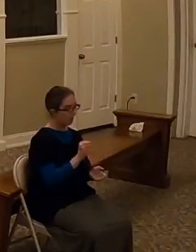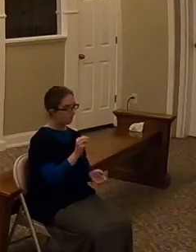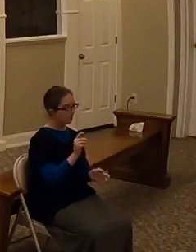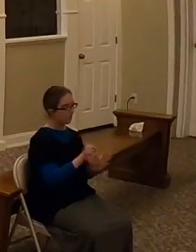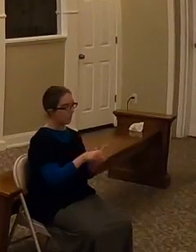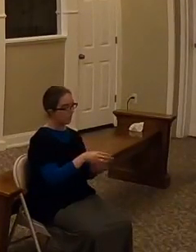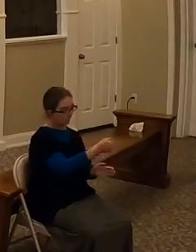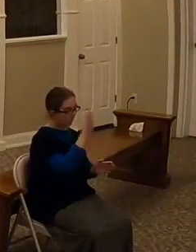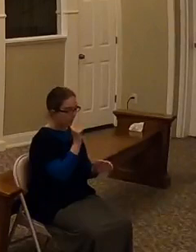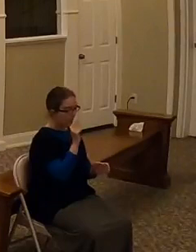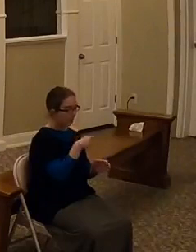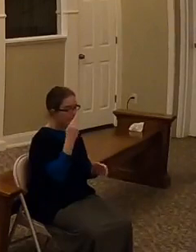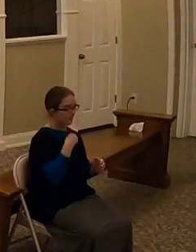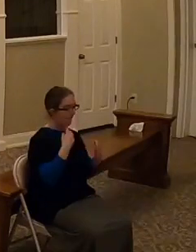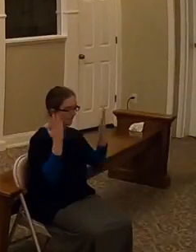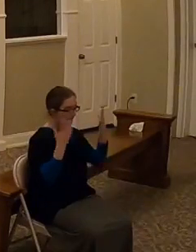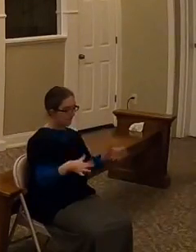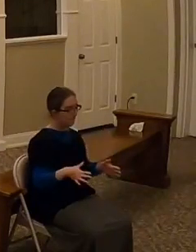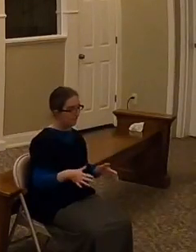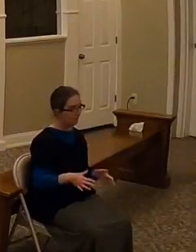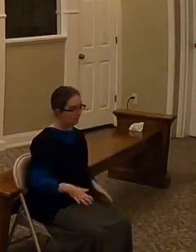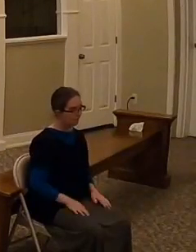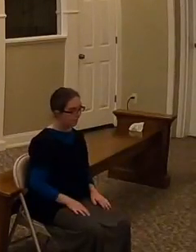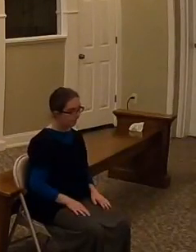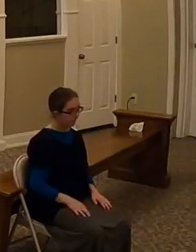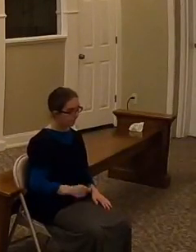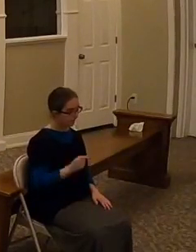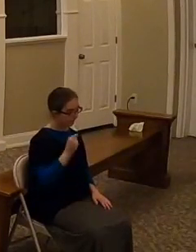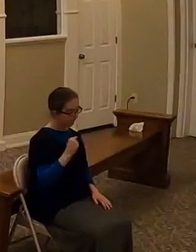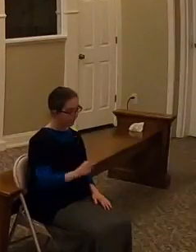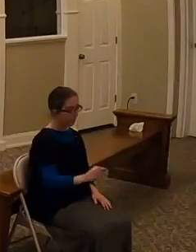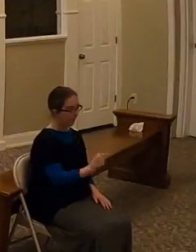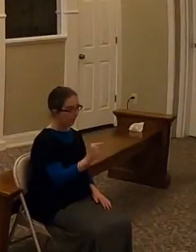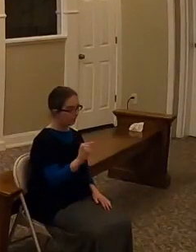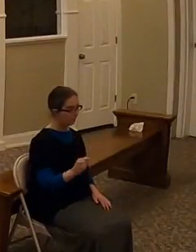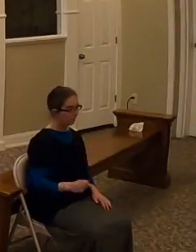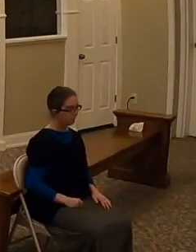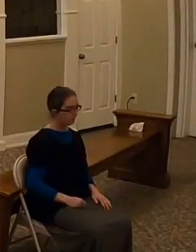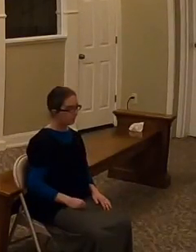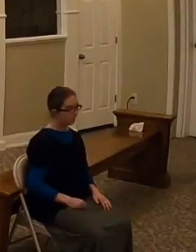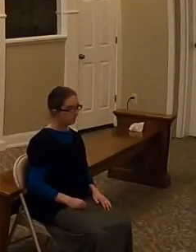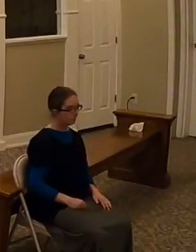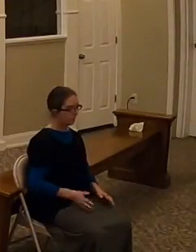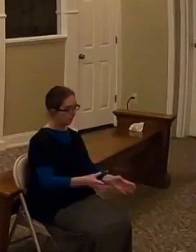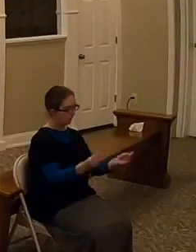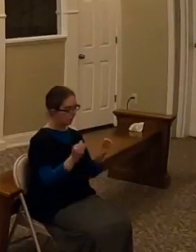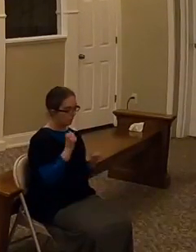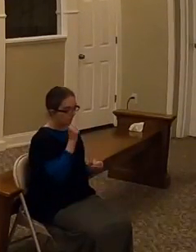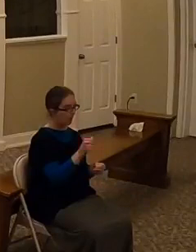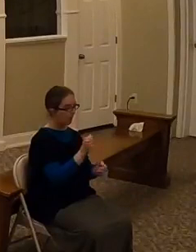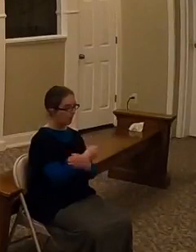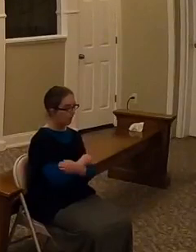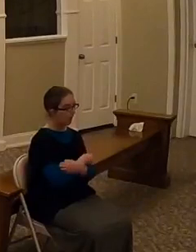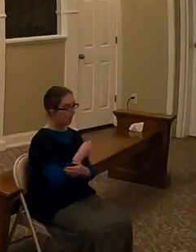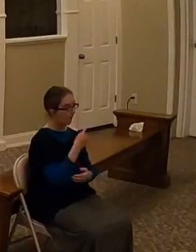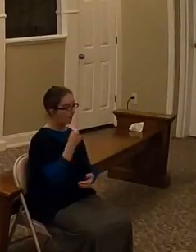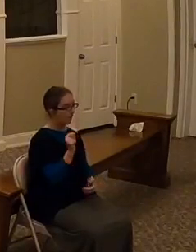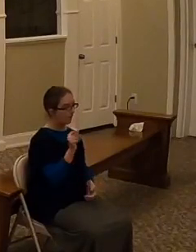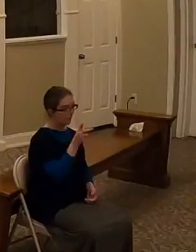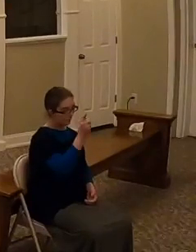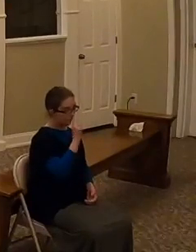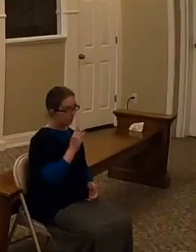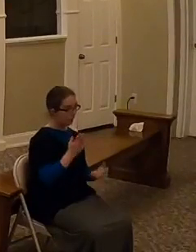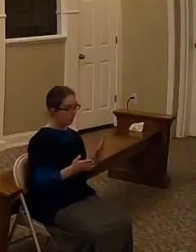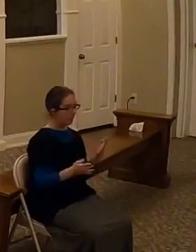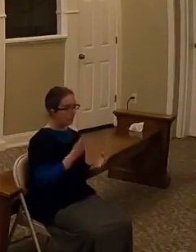done. Hallelujah. All right, now, let's go a little further. So, they received not the love of the truth. That's what happened to them, that